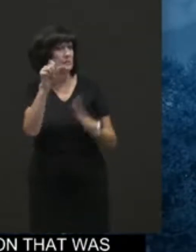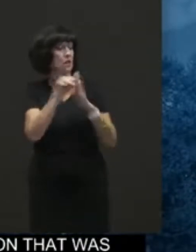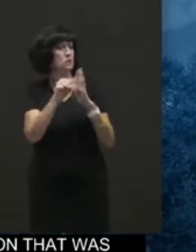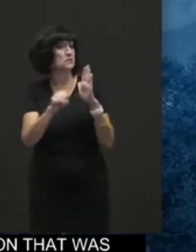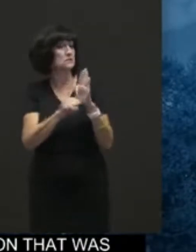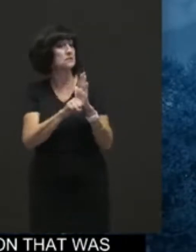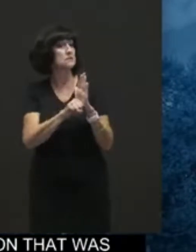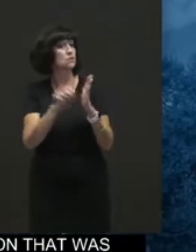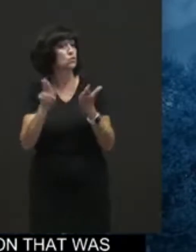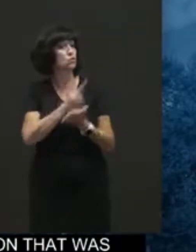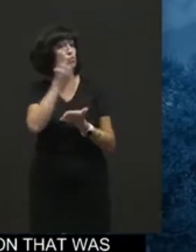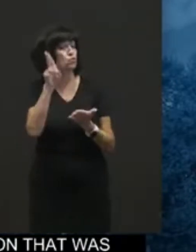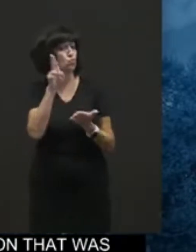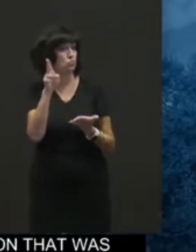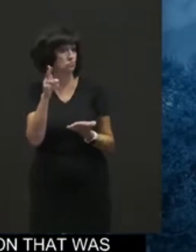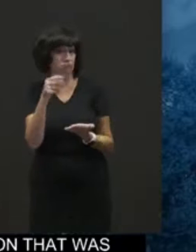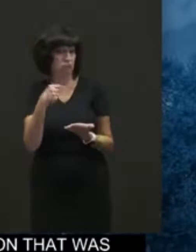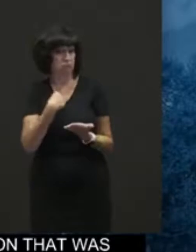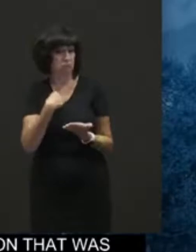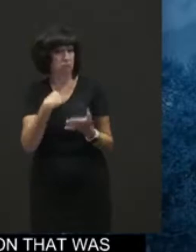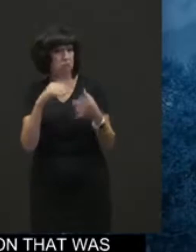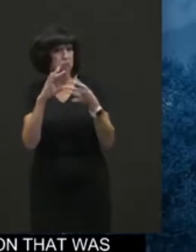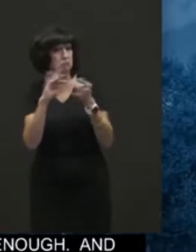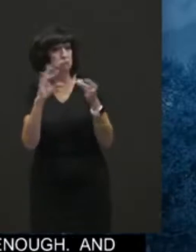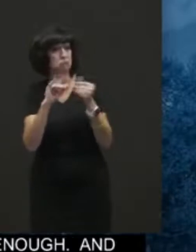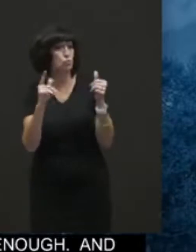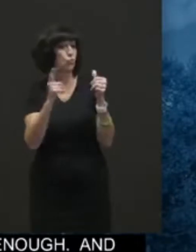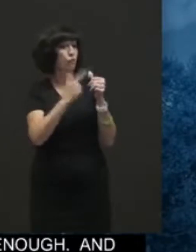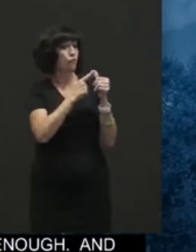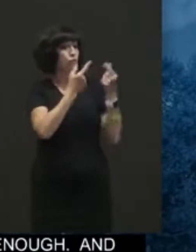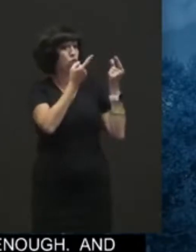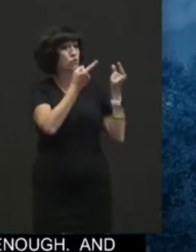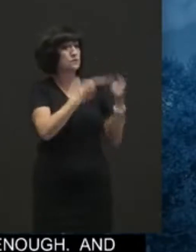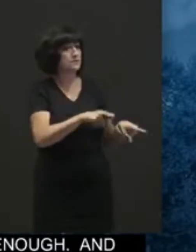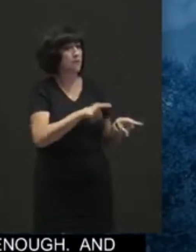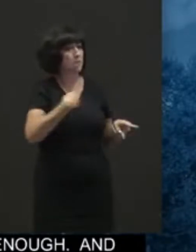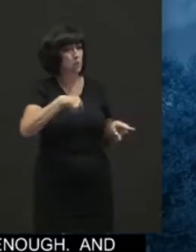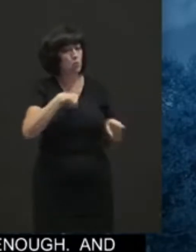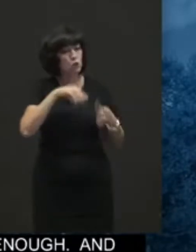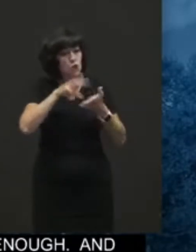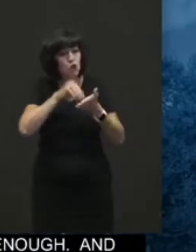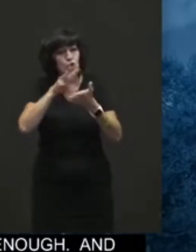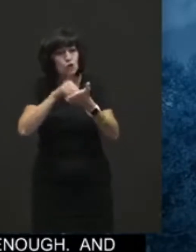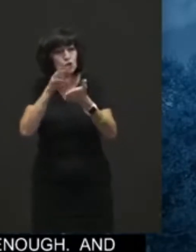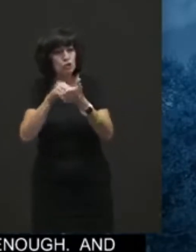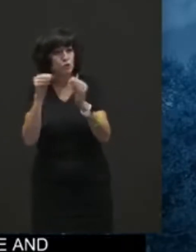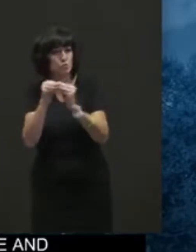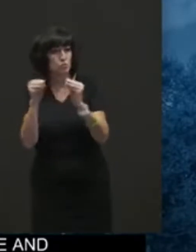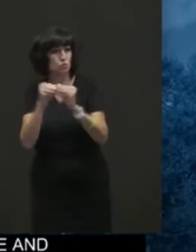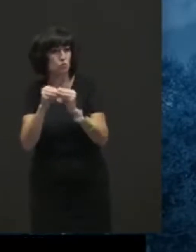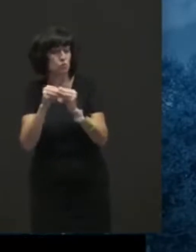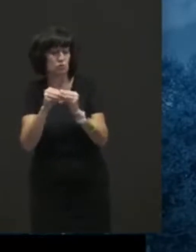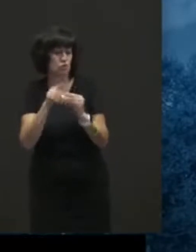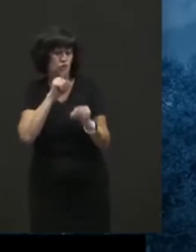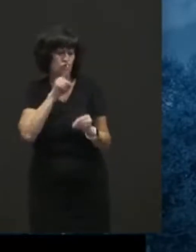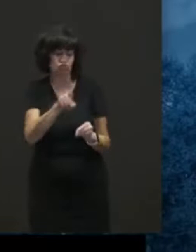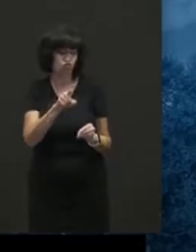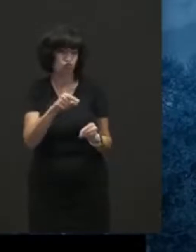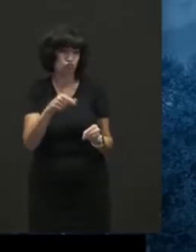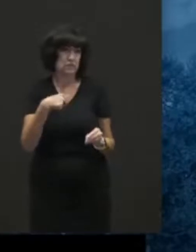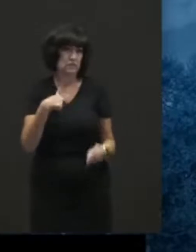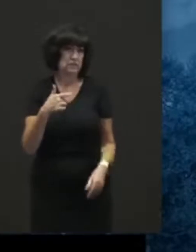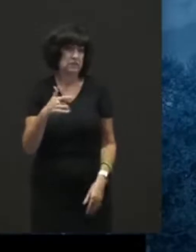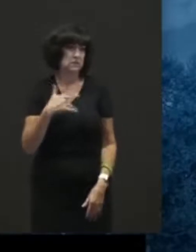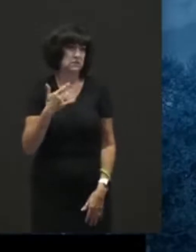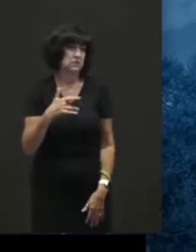thought, appropriate action on the first incident. Again, we're learning more about this. I'm just heartbroken by